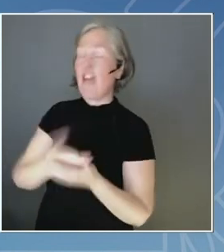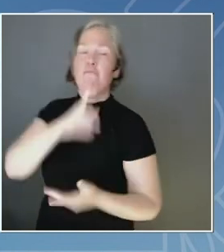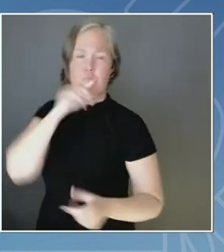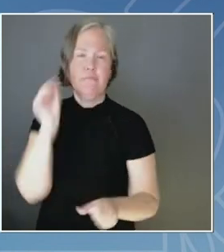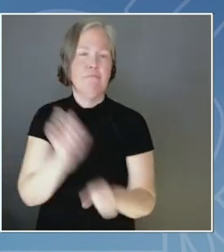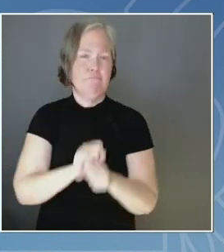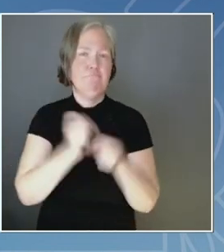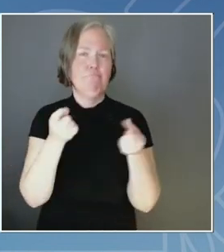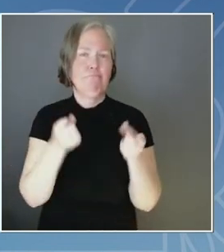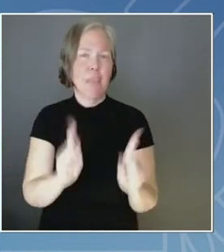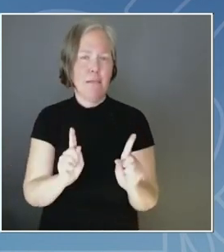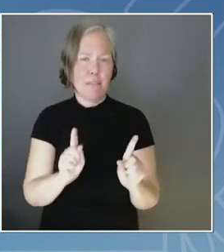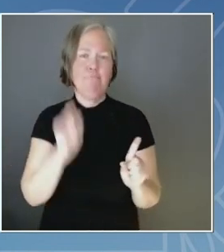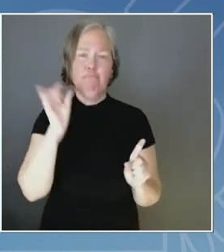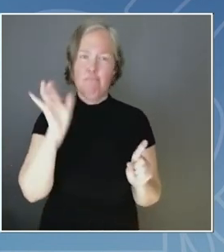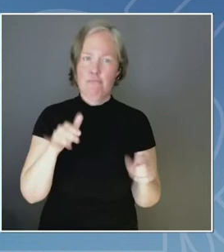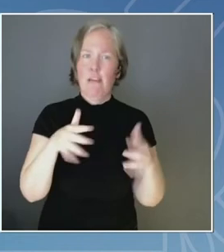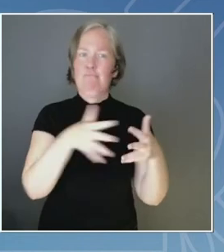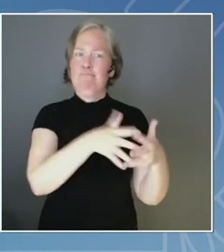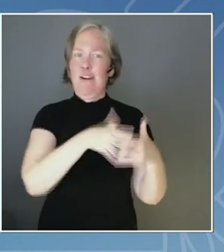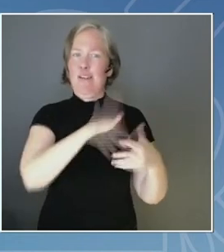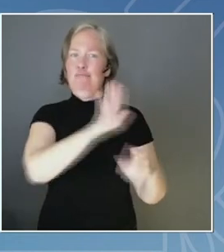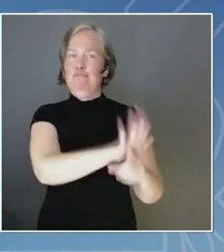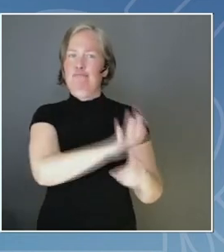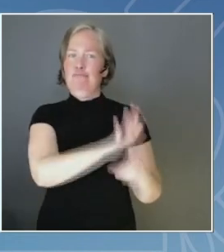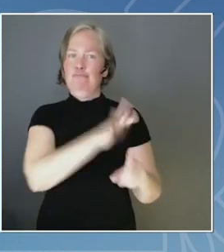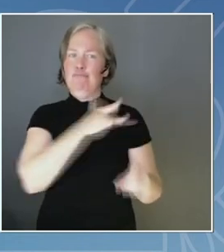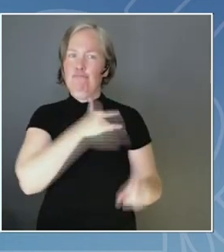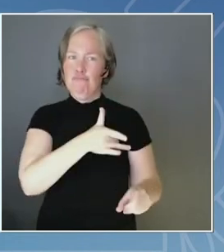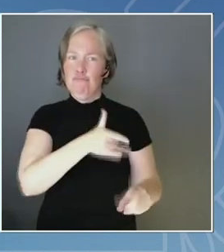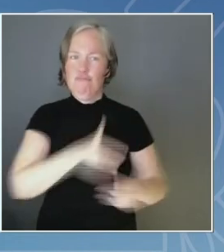America and what the United States is all about.